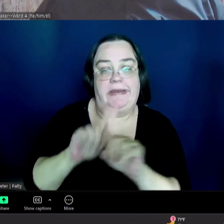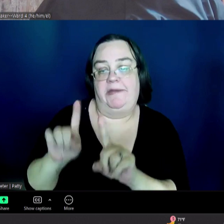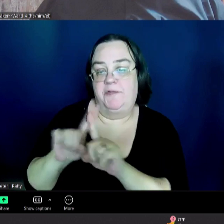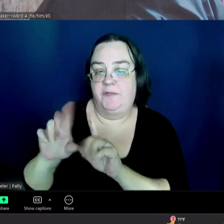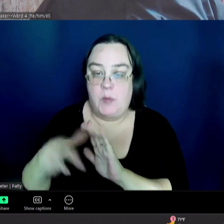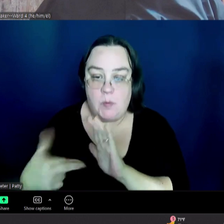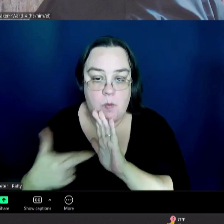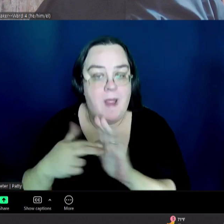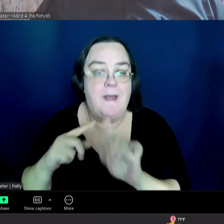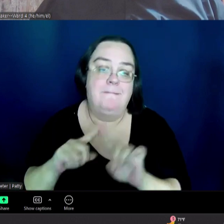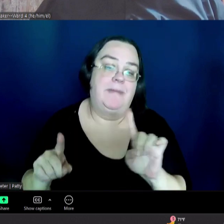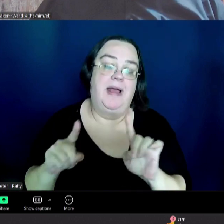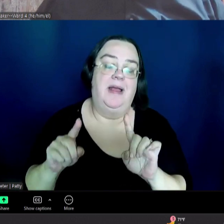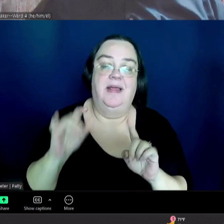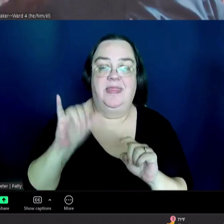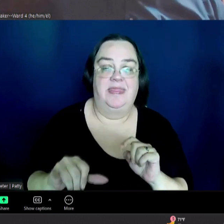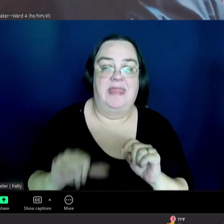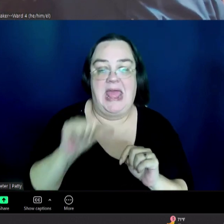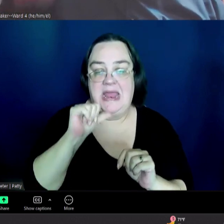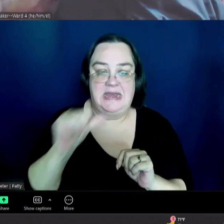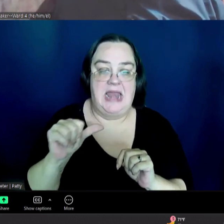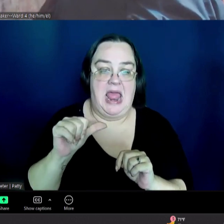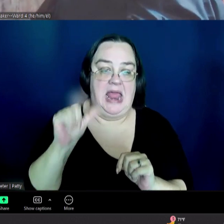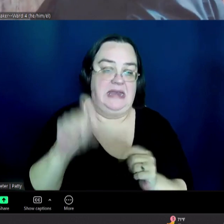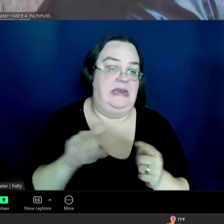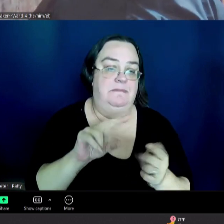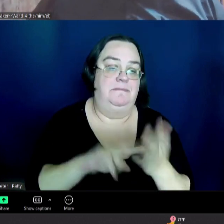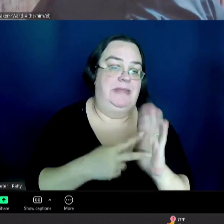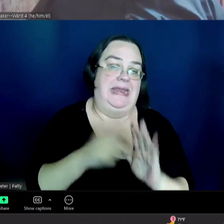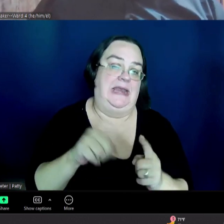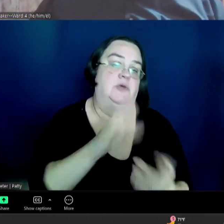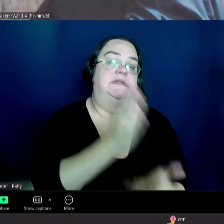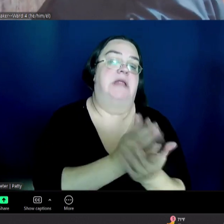that doesn't mean to pull this effort back. Thank you.